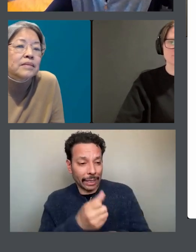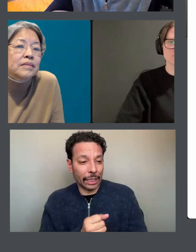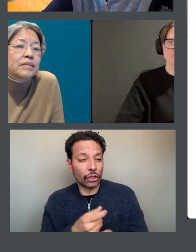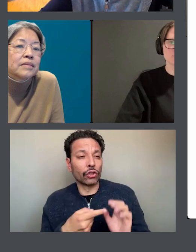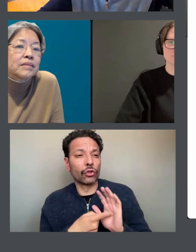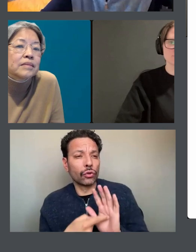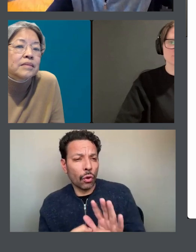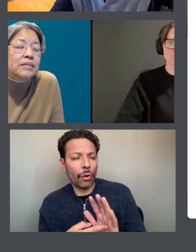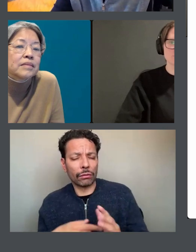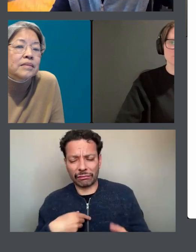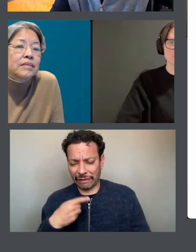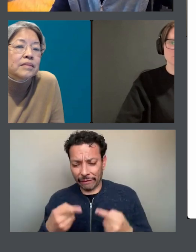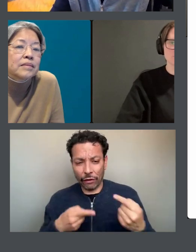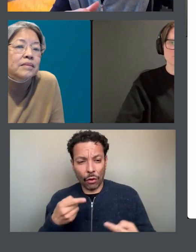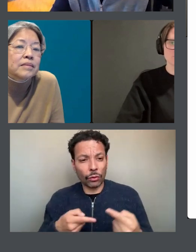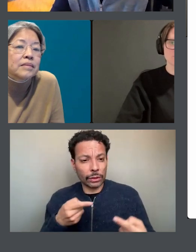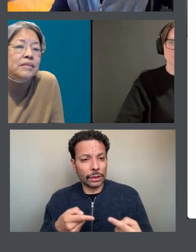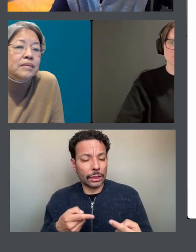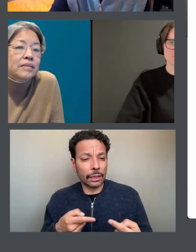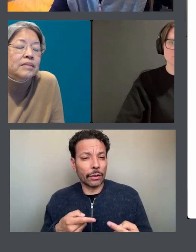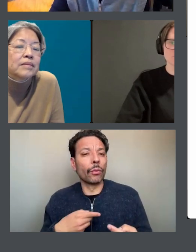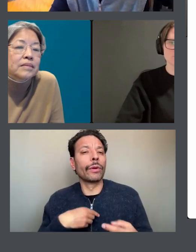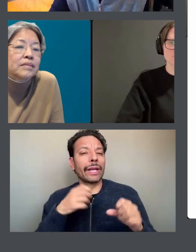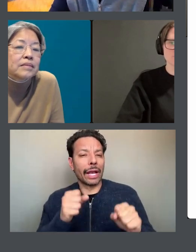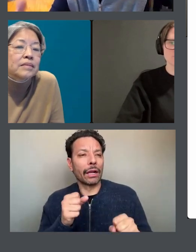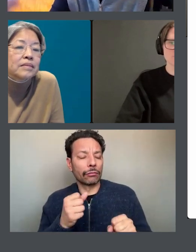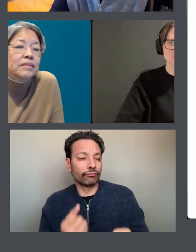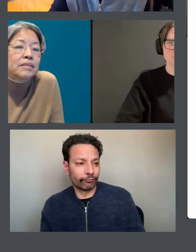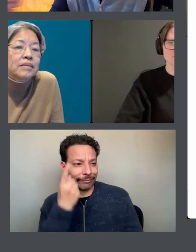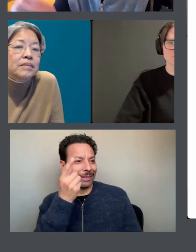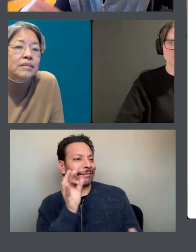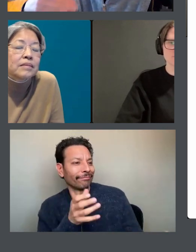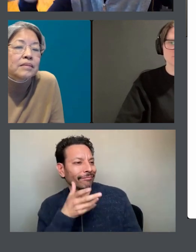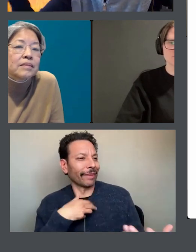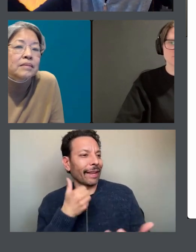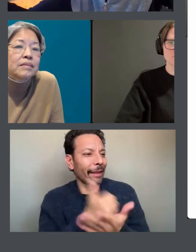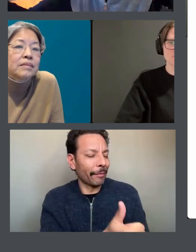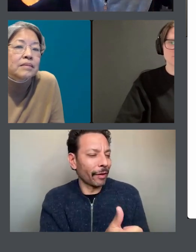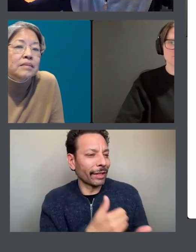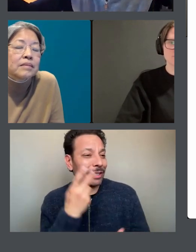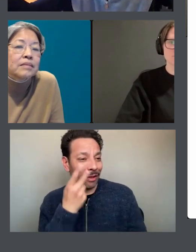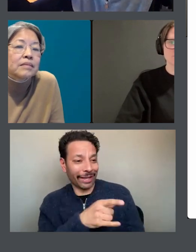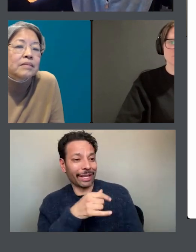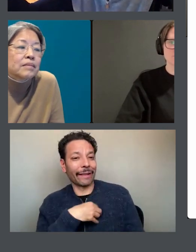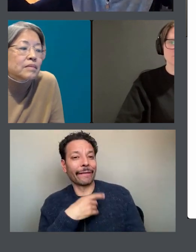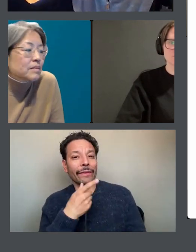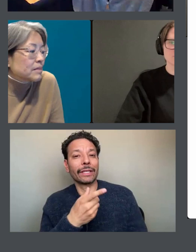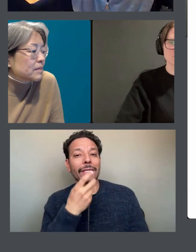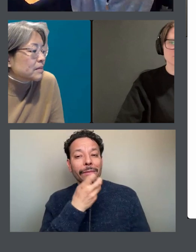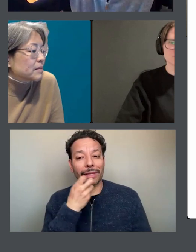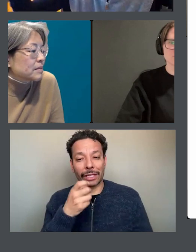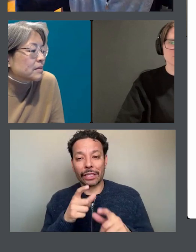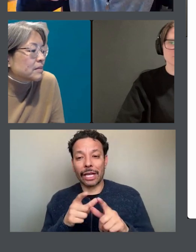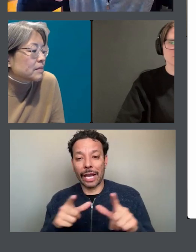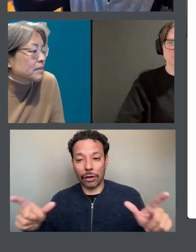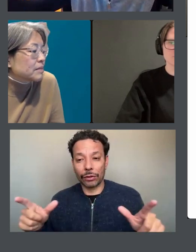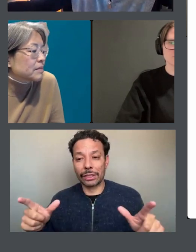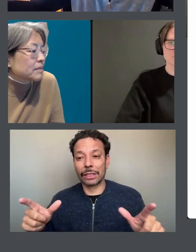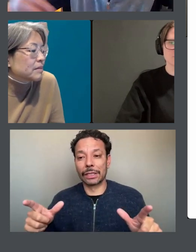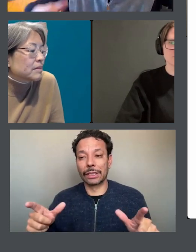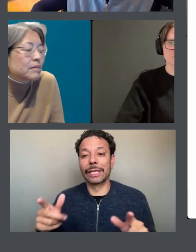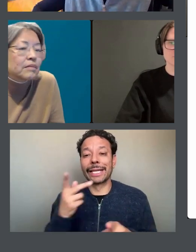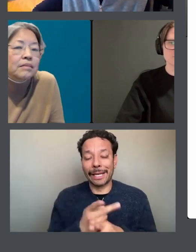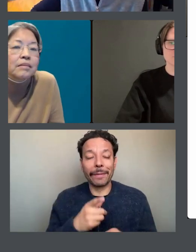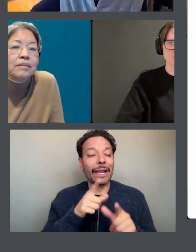demonstrate difficulties, that we can be on top of that, because we saw that keeping language skills high is going